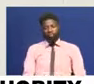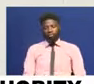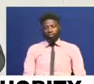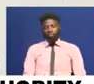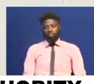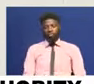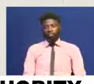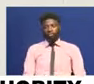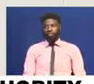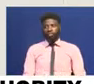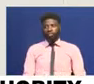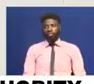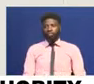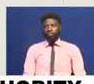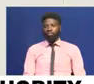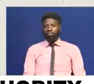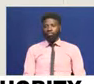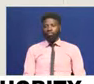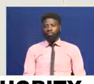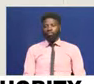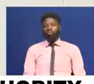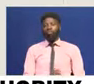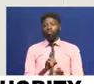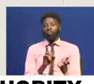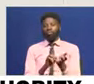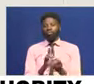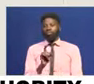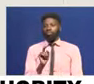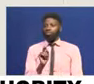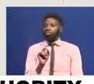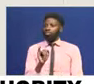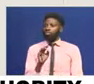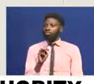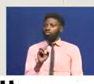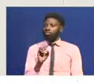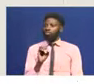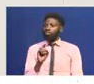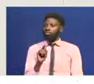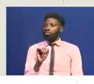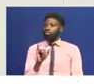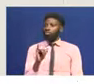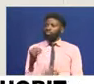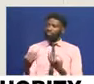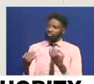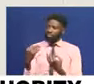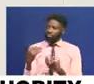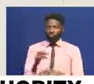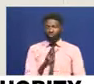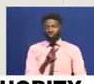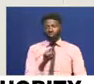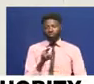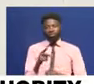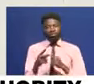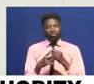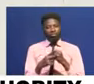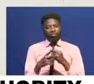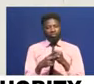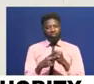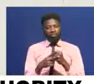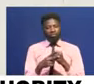us understand this, Dr. Timothy. The 2.75% deduction for